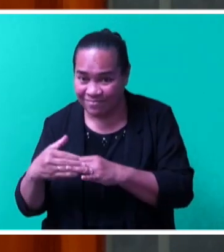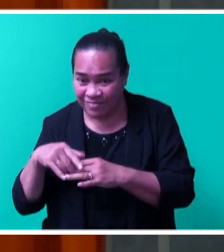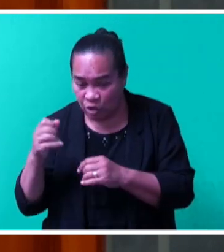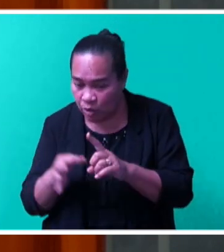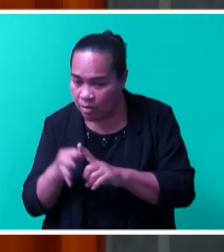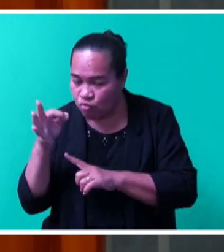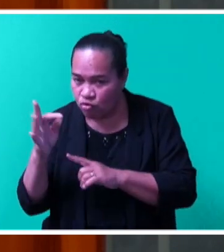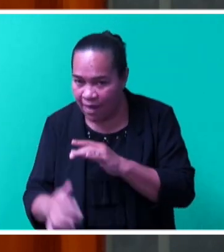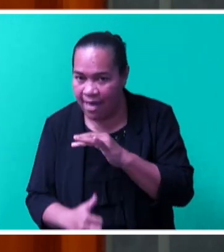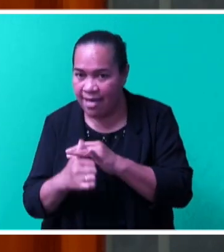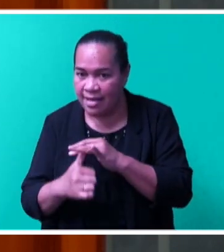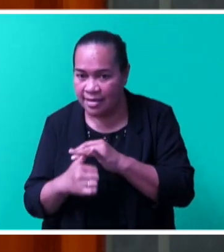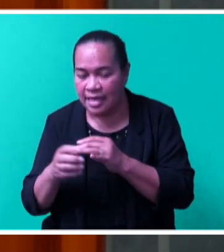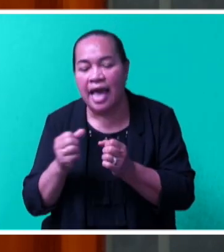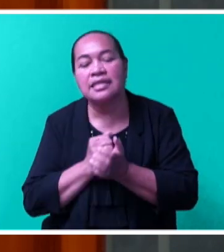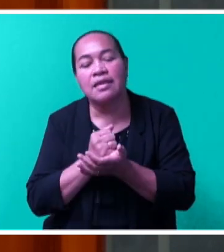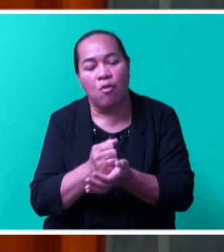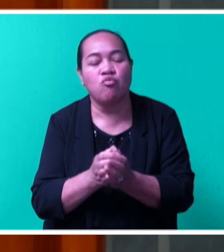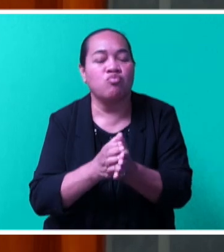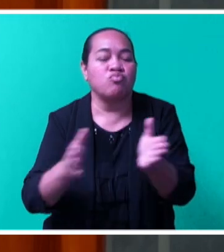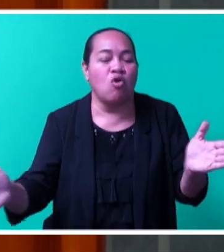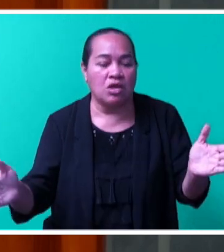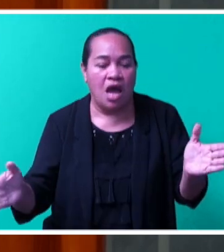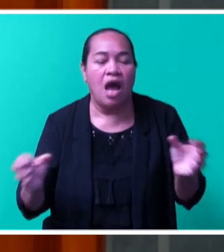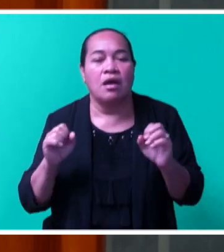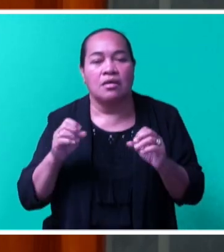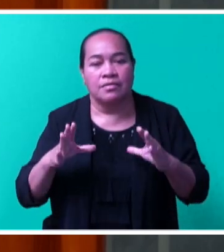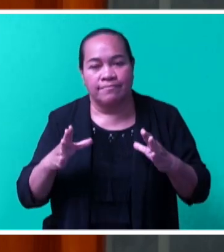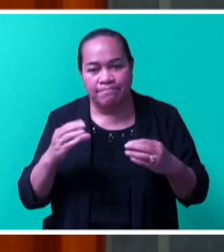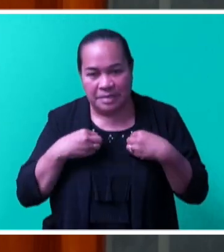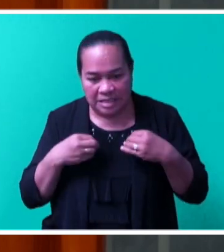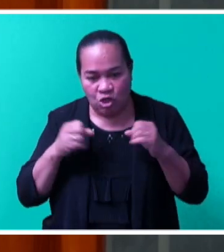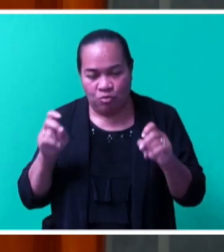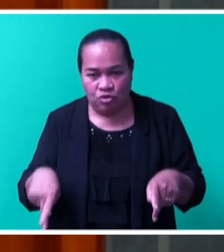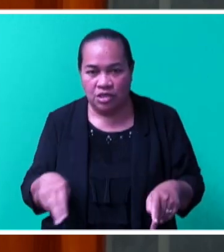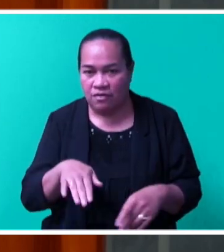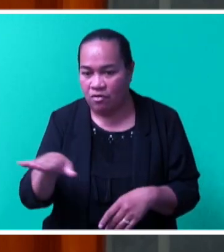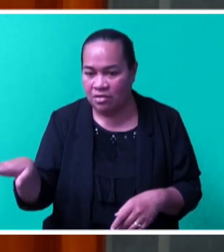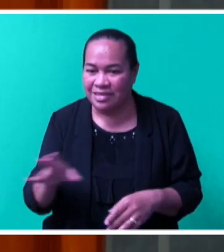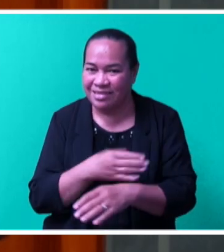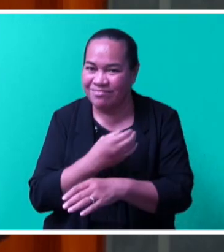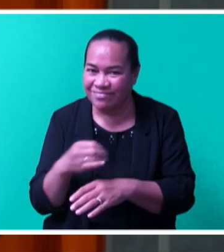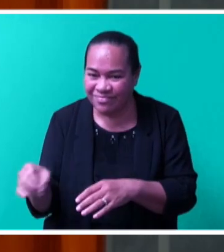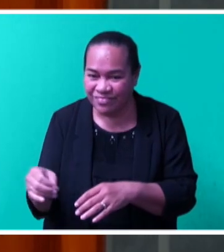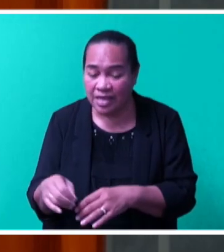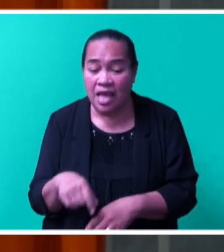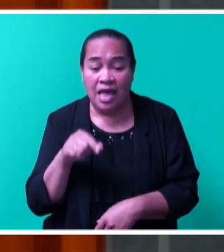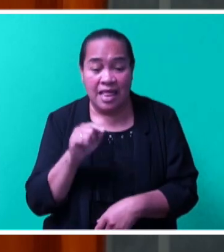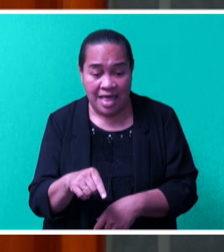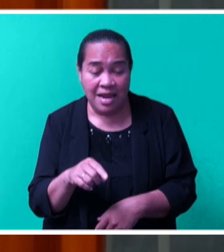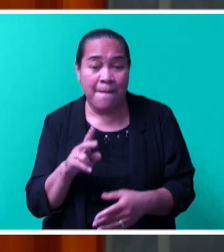and support broader economic opportunities in the maritime region. The Maritime Pine Development Program is